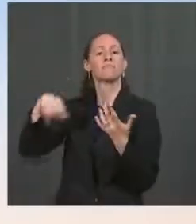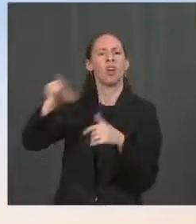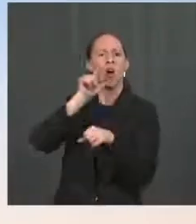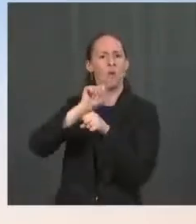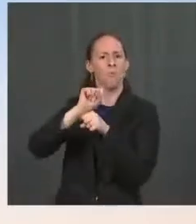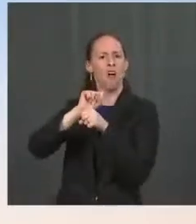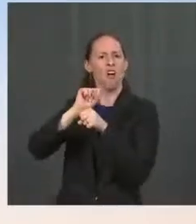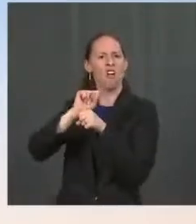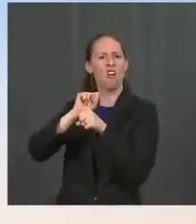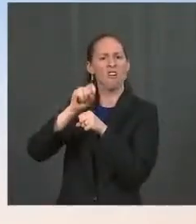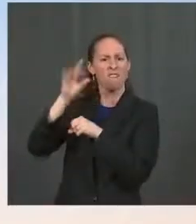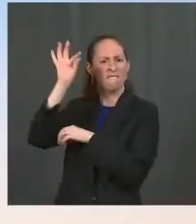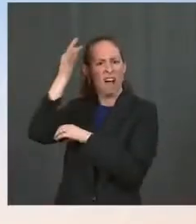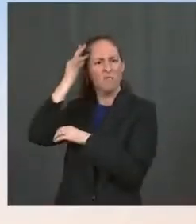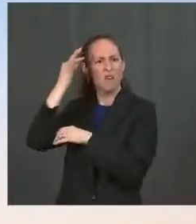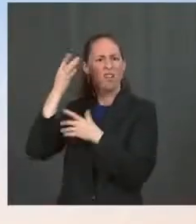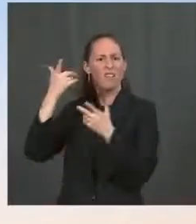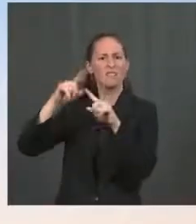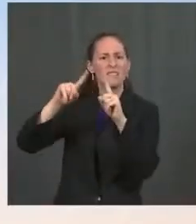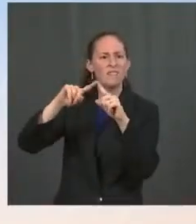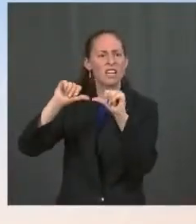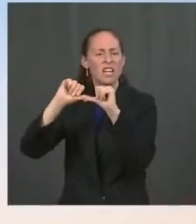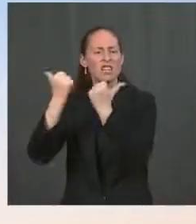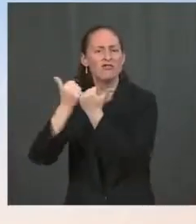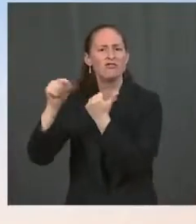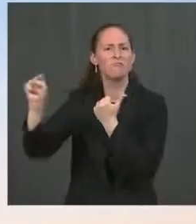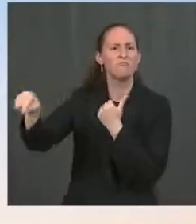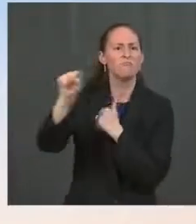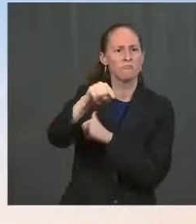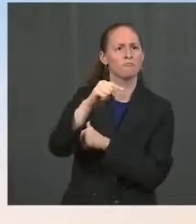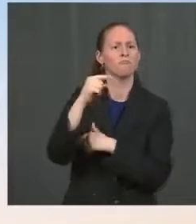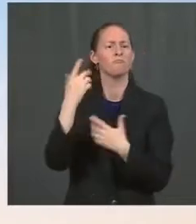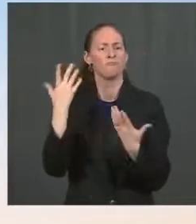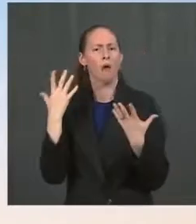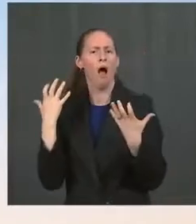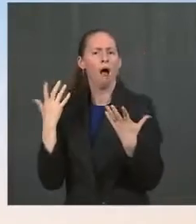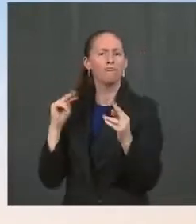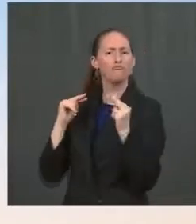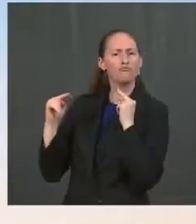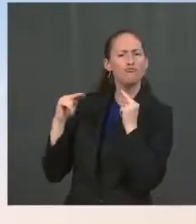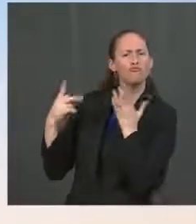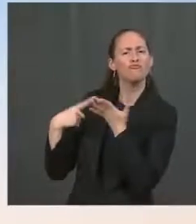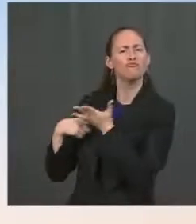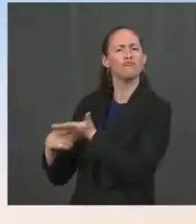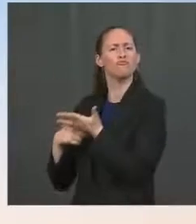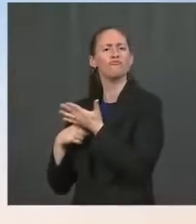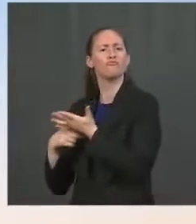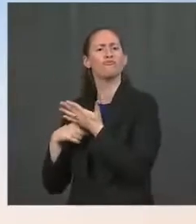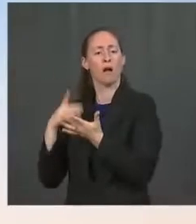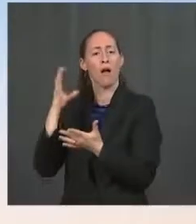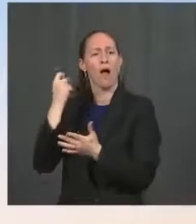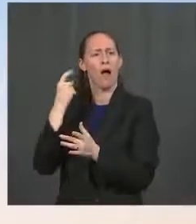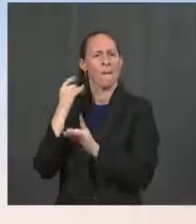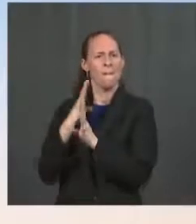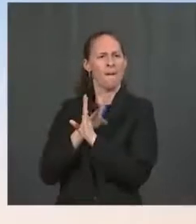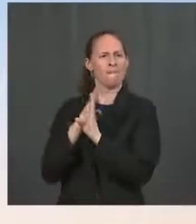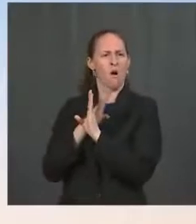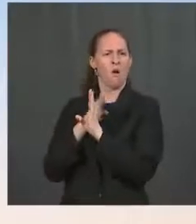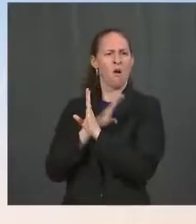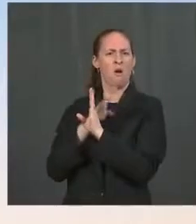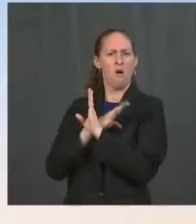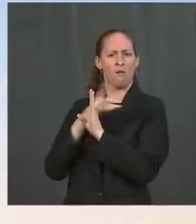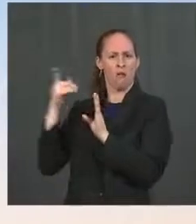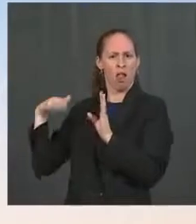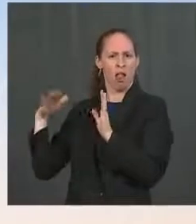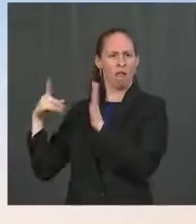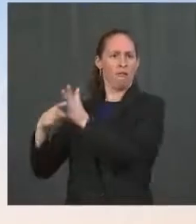to be able to bargain over that mandate and want to be able to do that before this requirement would be implemented. Do you expect that there